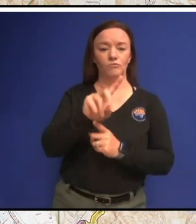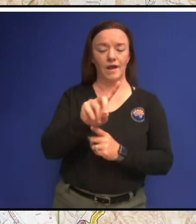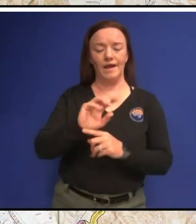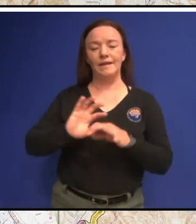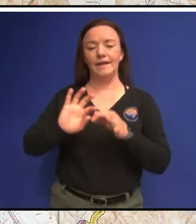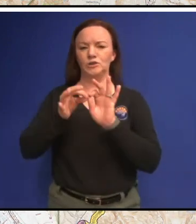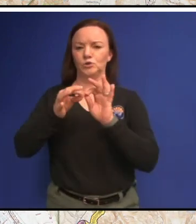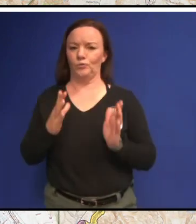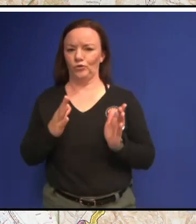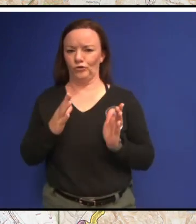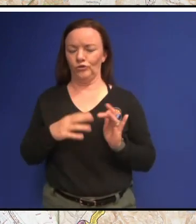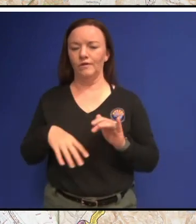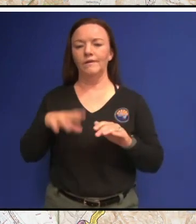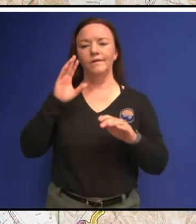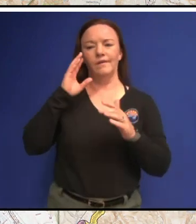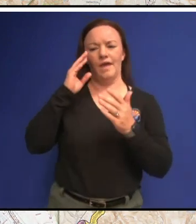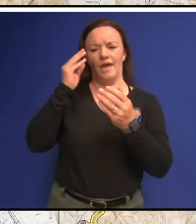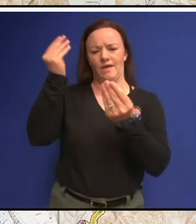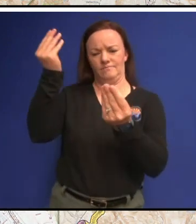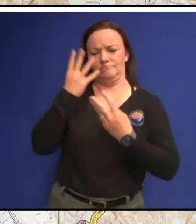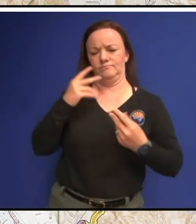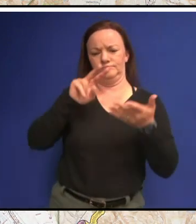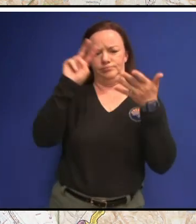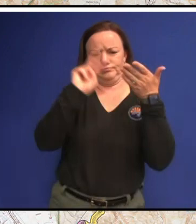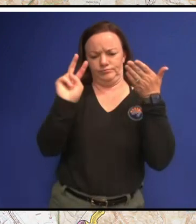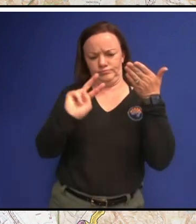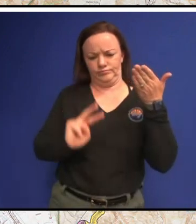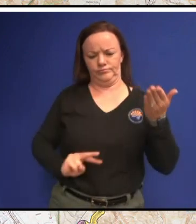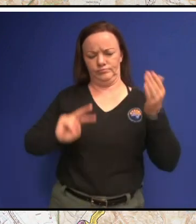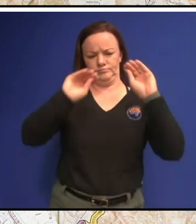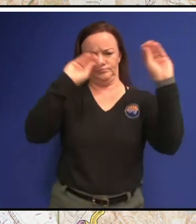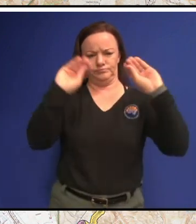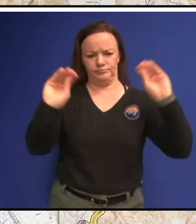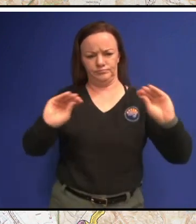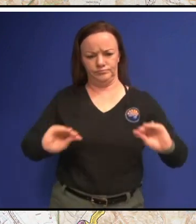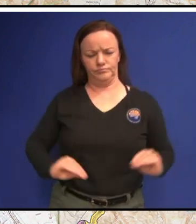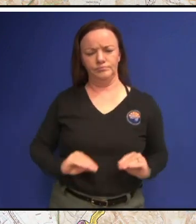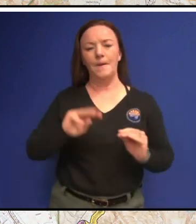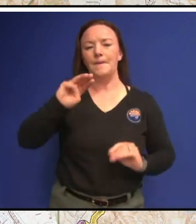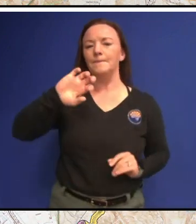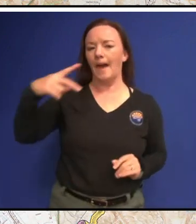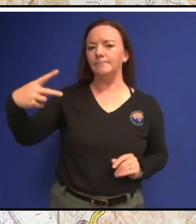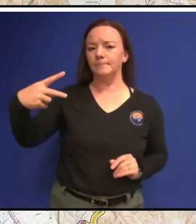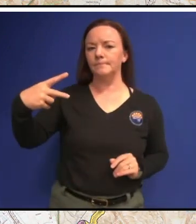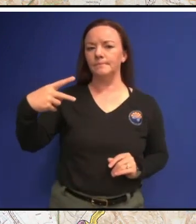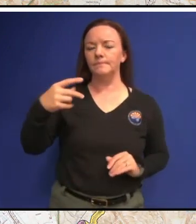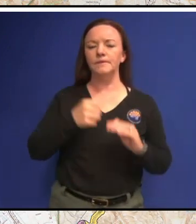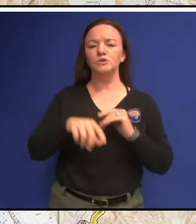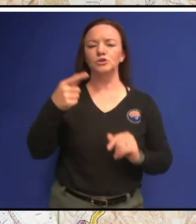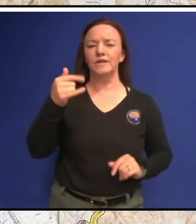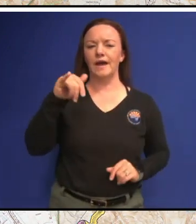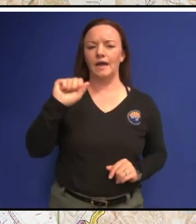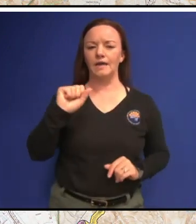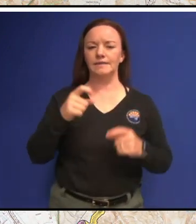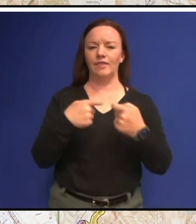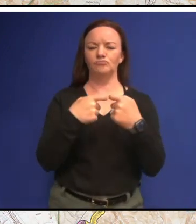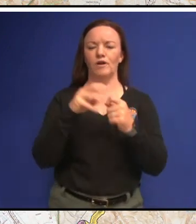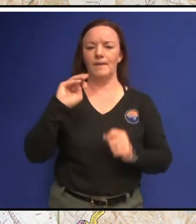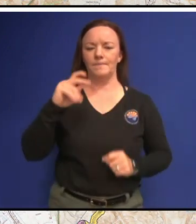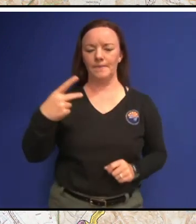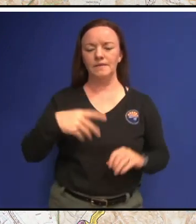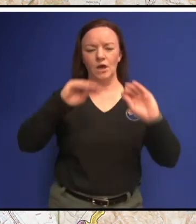a GIS, electronic mapping product, to our situation unit, the people that make our